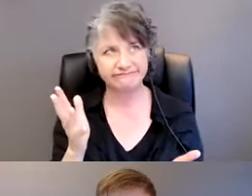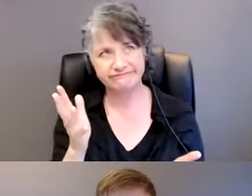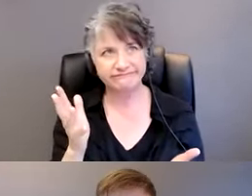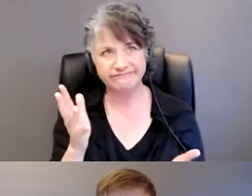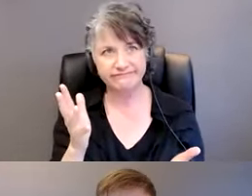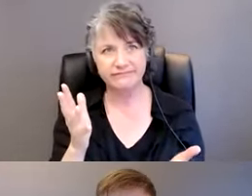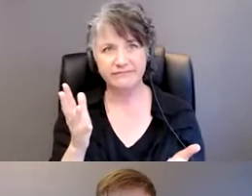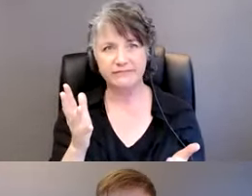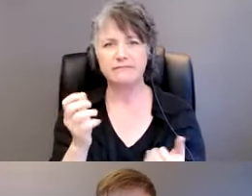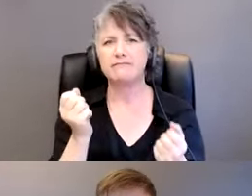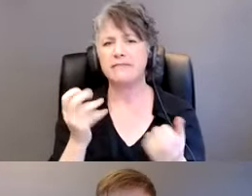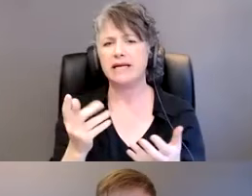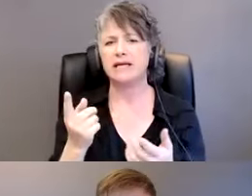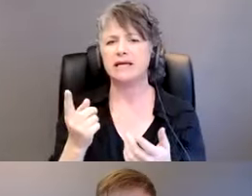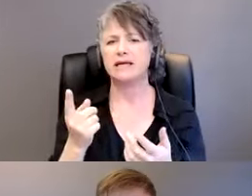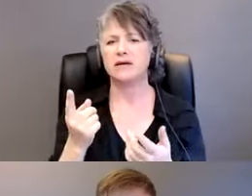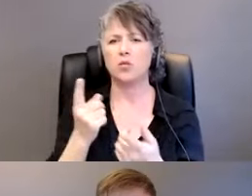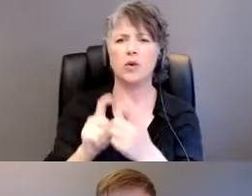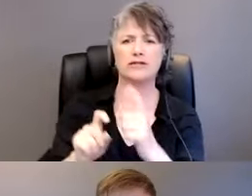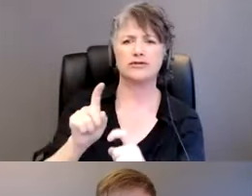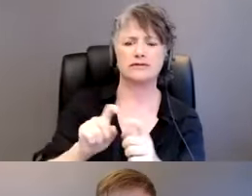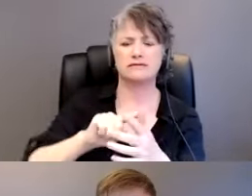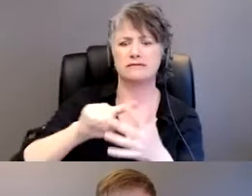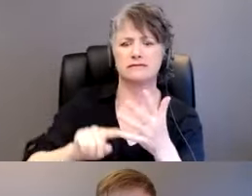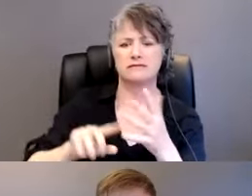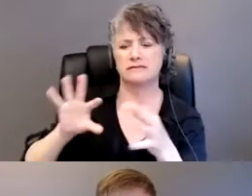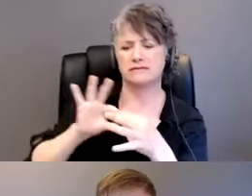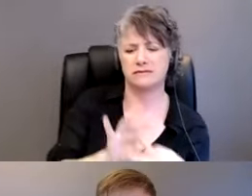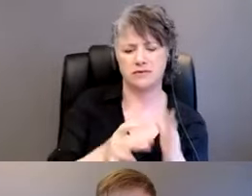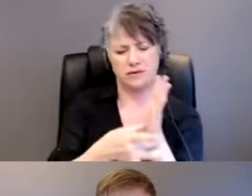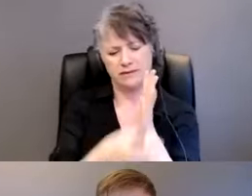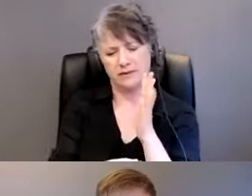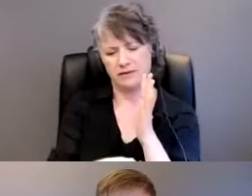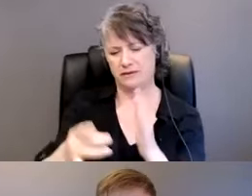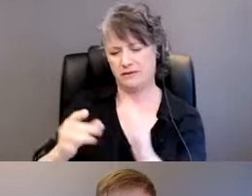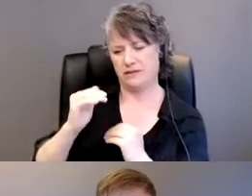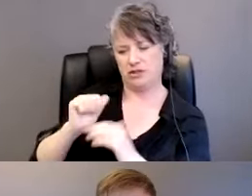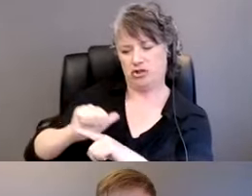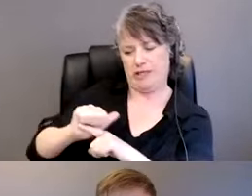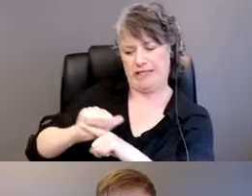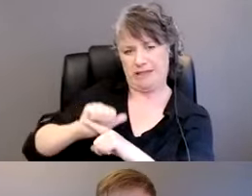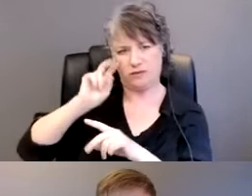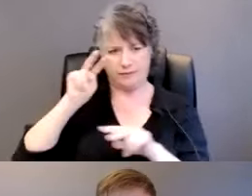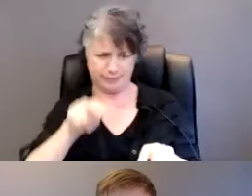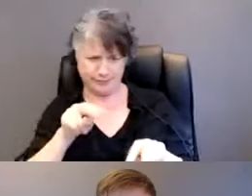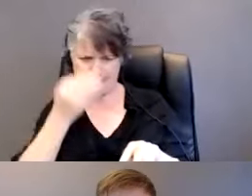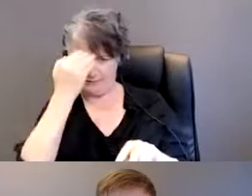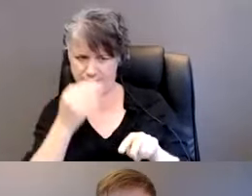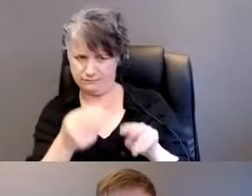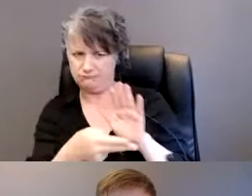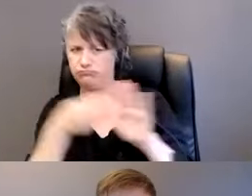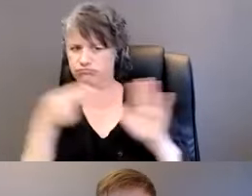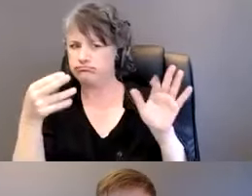narrow number of questions regarding capacity that we're tasked and trained to be the formal assessors